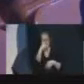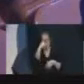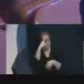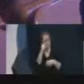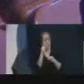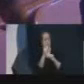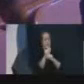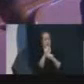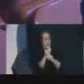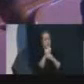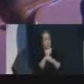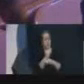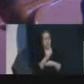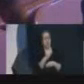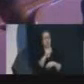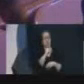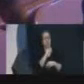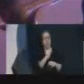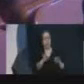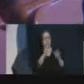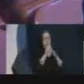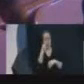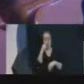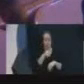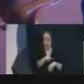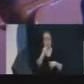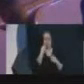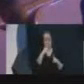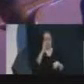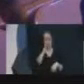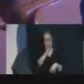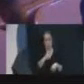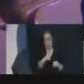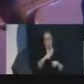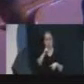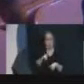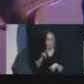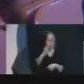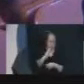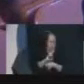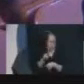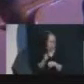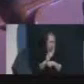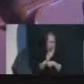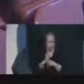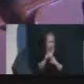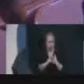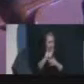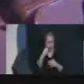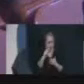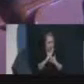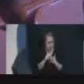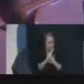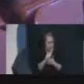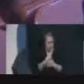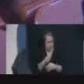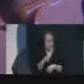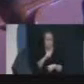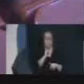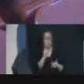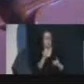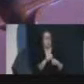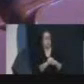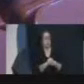math facts, that this was important to his future success. I asked her son if he uses a calculator in math class. His